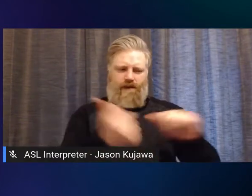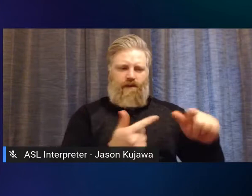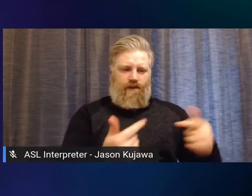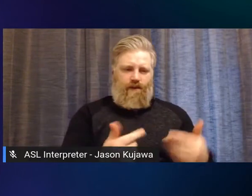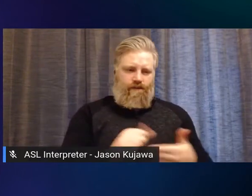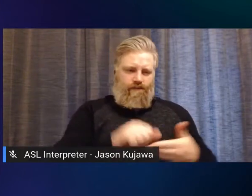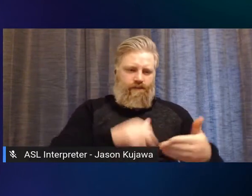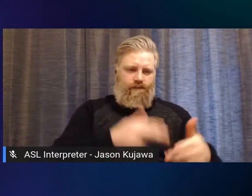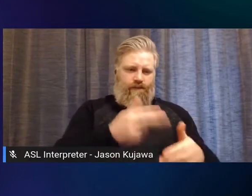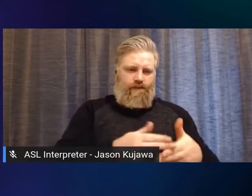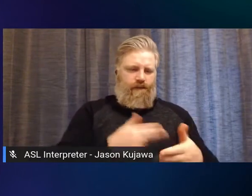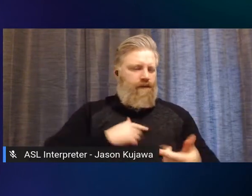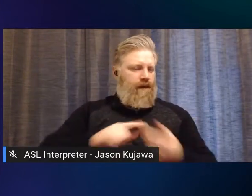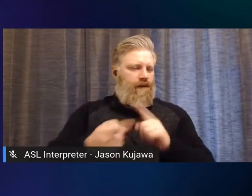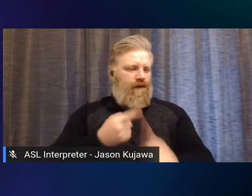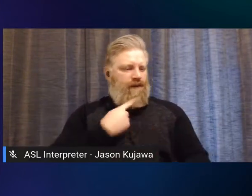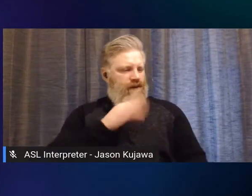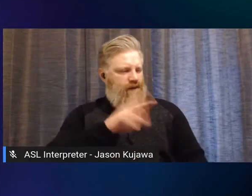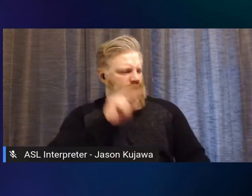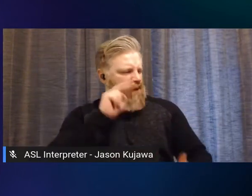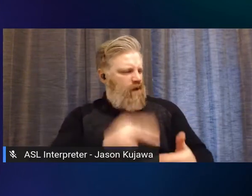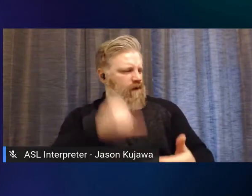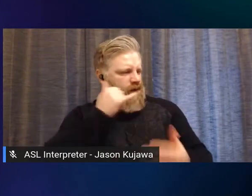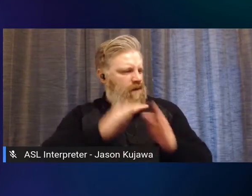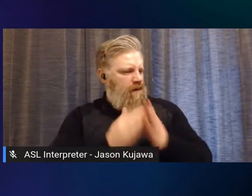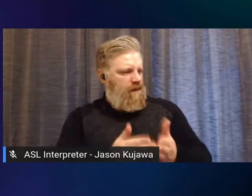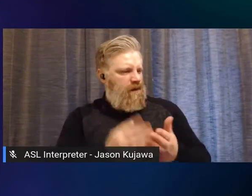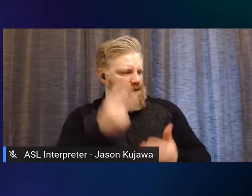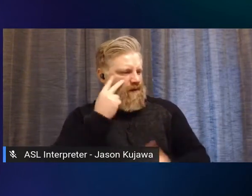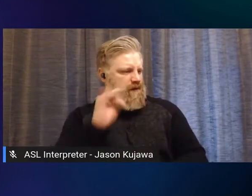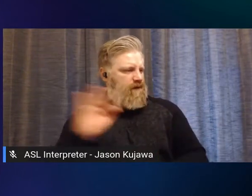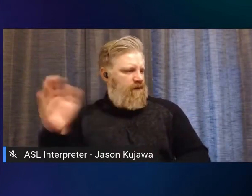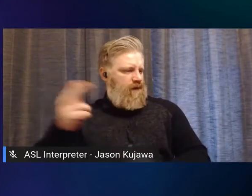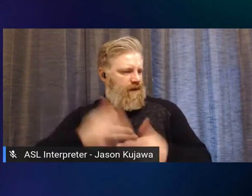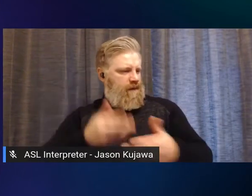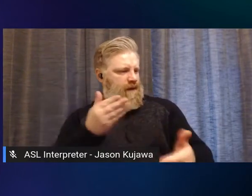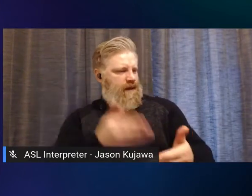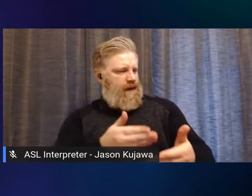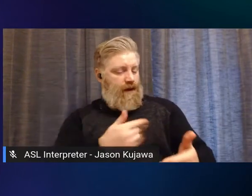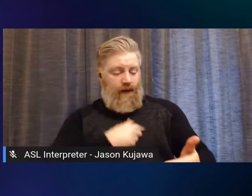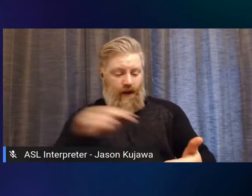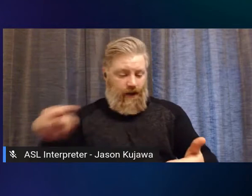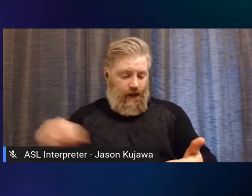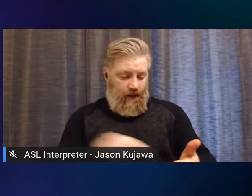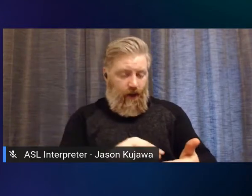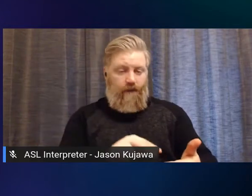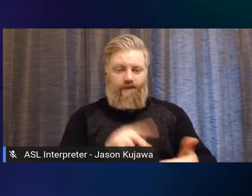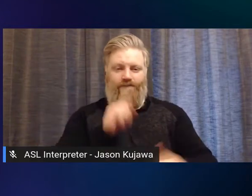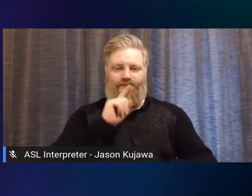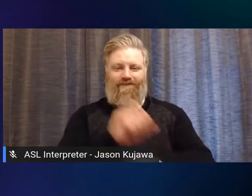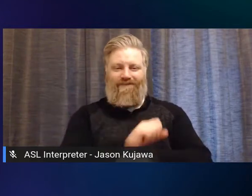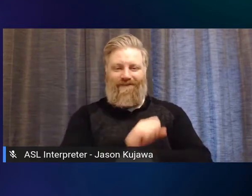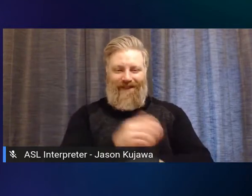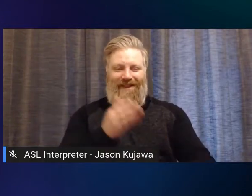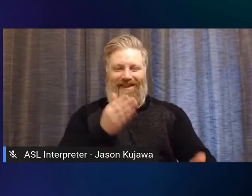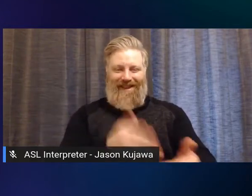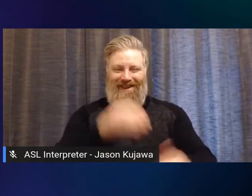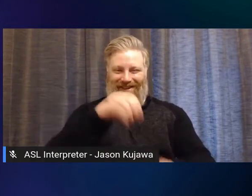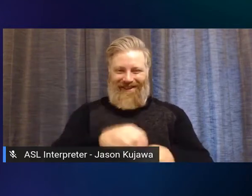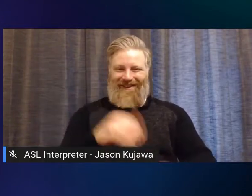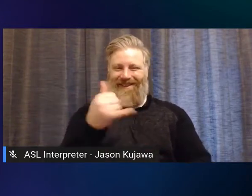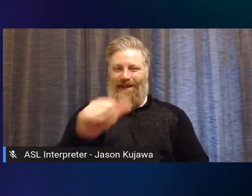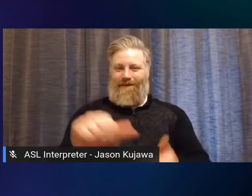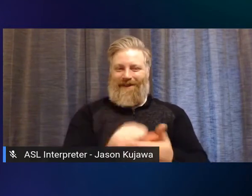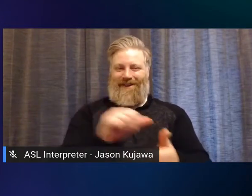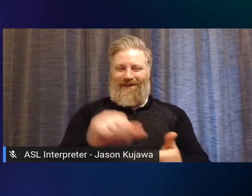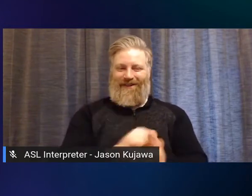if Maya Angelou's name is in the phone book. And so I look, and there it is. Maya Angelou's name was in the yellow pages.